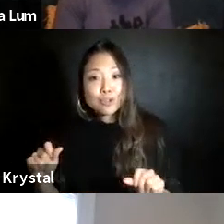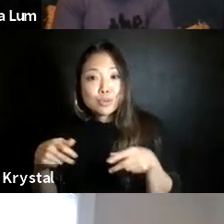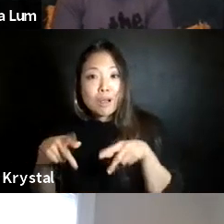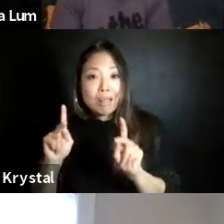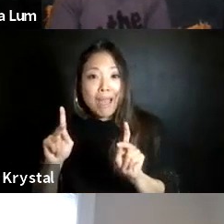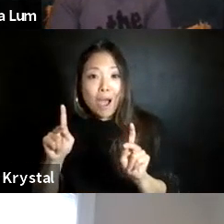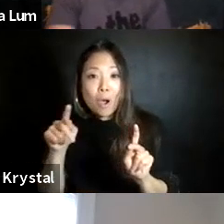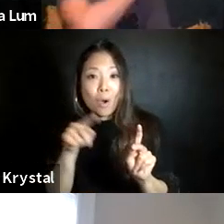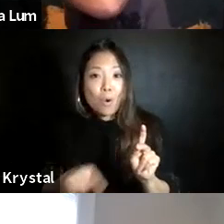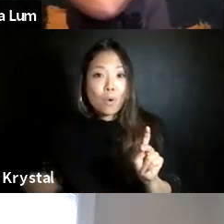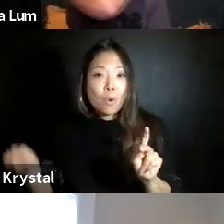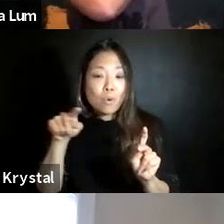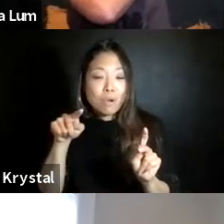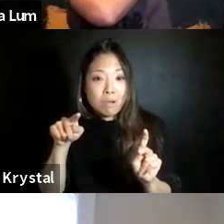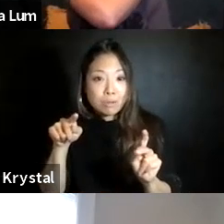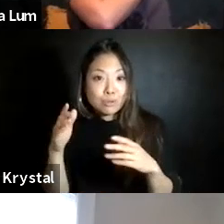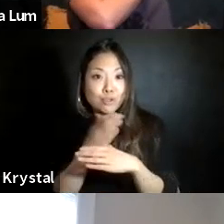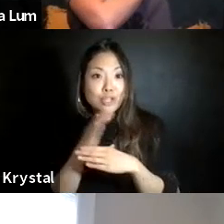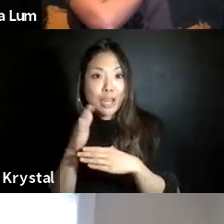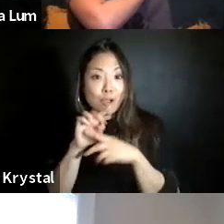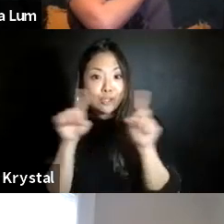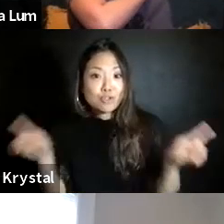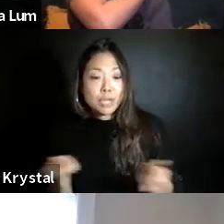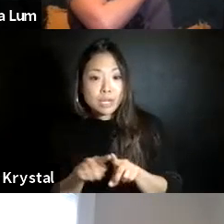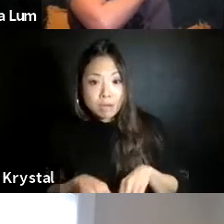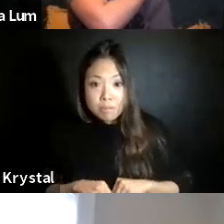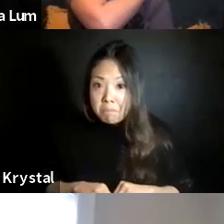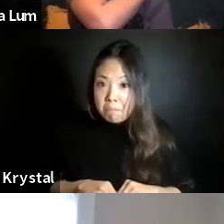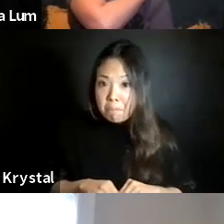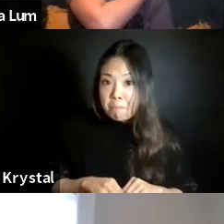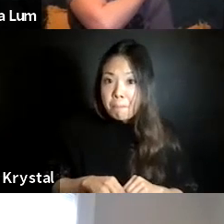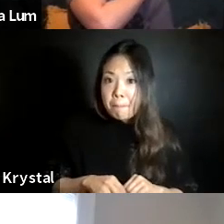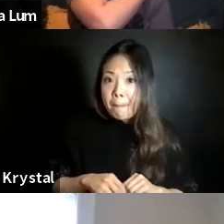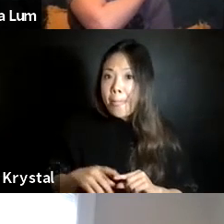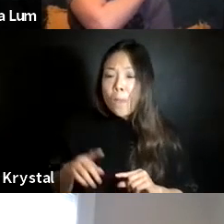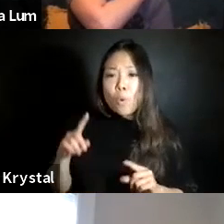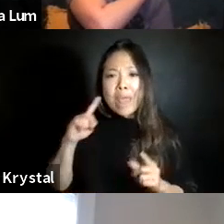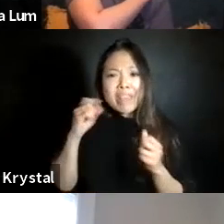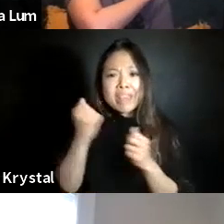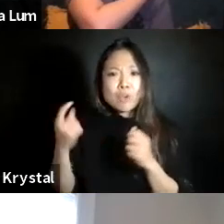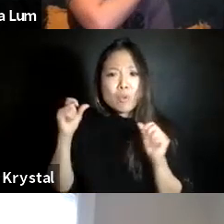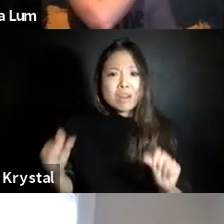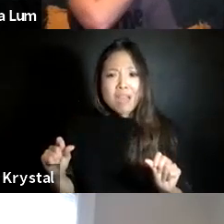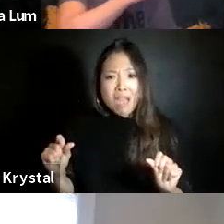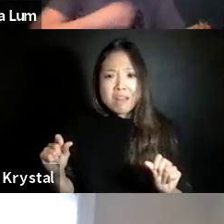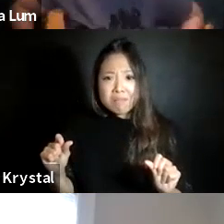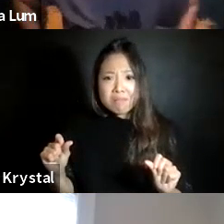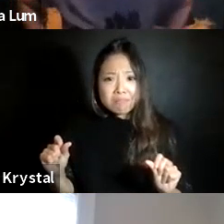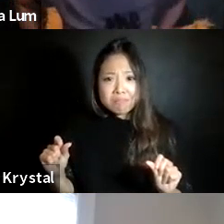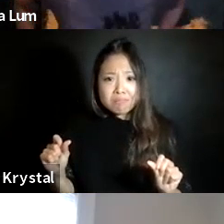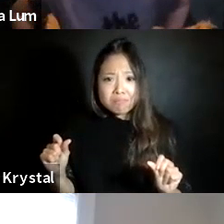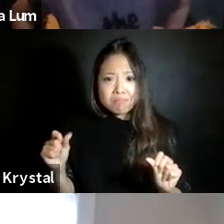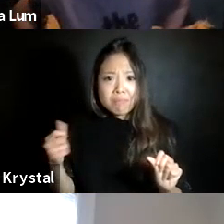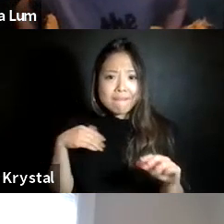Everyone can share the screen. Dr. Tung, are you able to? Yes. Okay. Super helpful. Thank